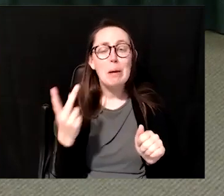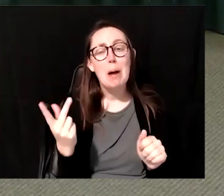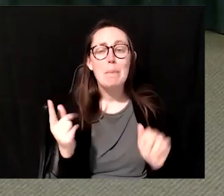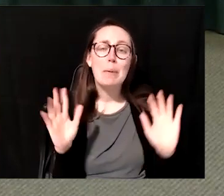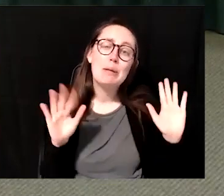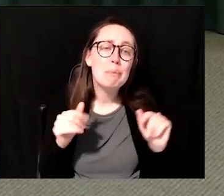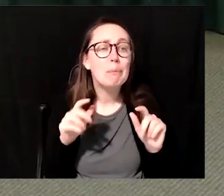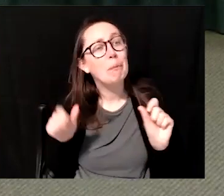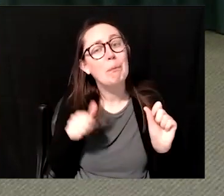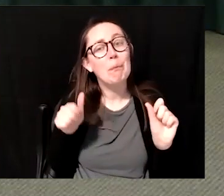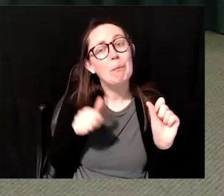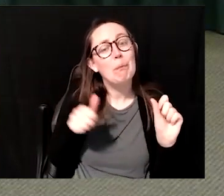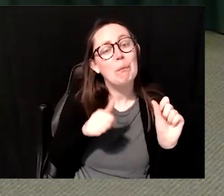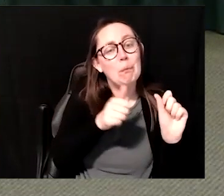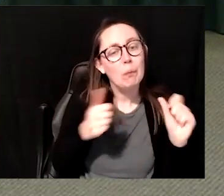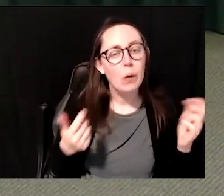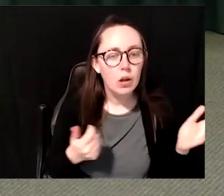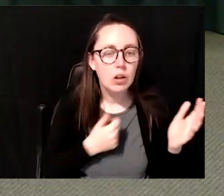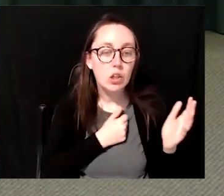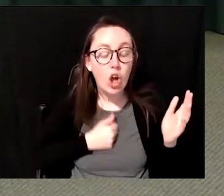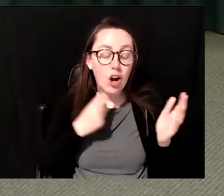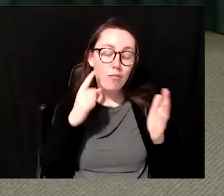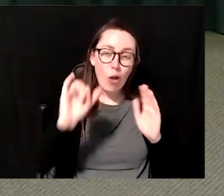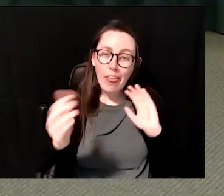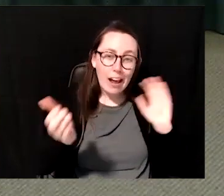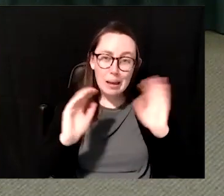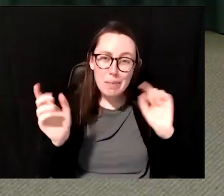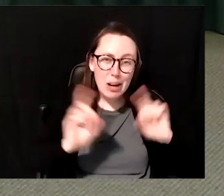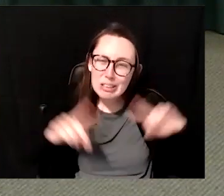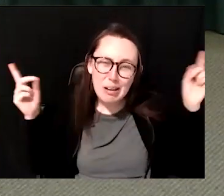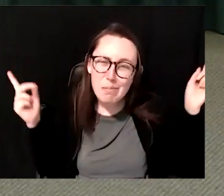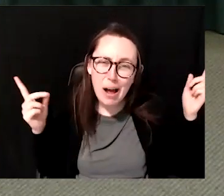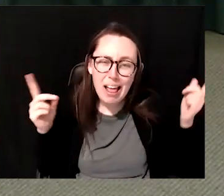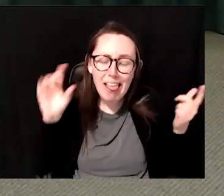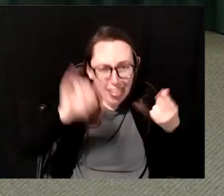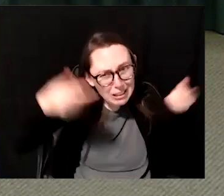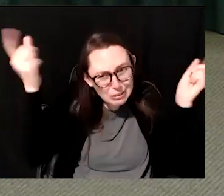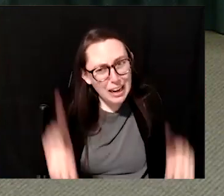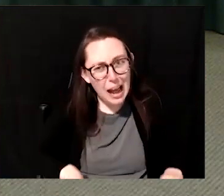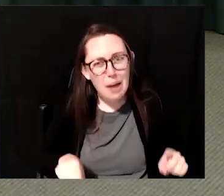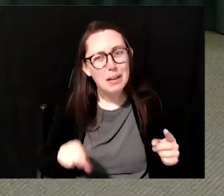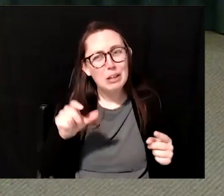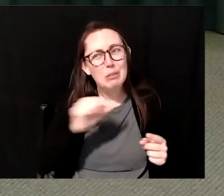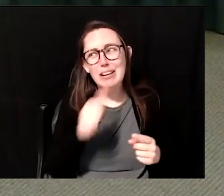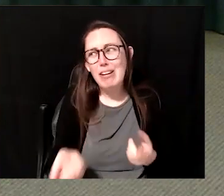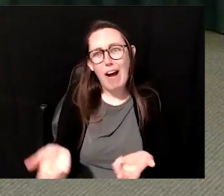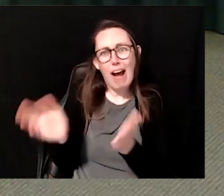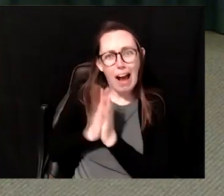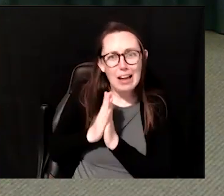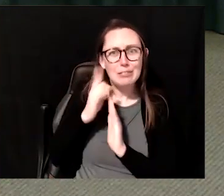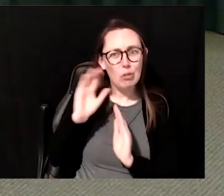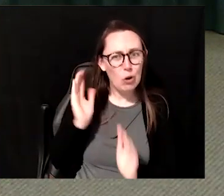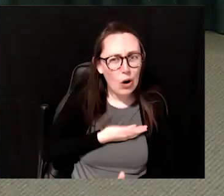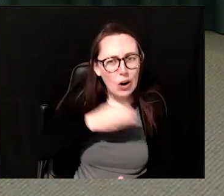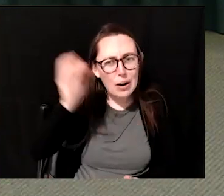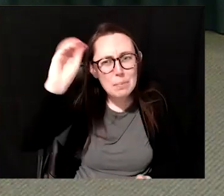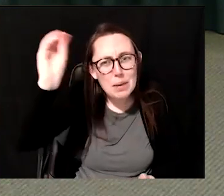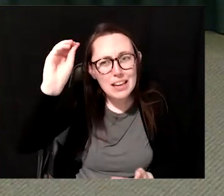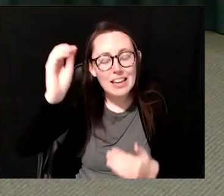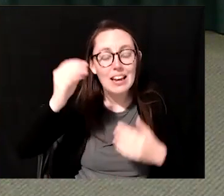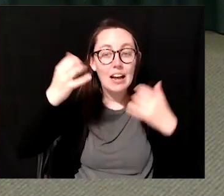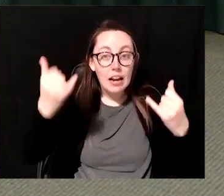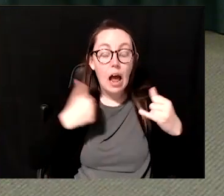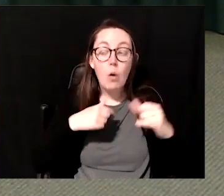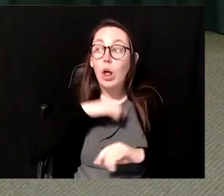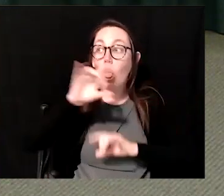analogy but that's what's happened you you have not asked for our opinion uh and by getting it now you're already